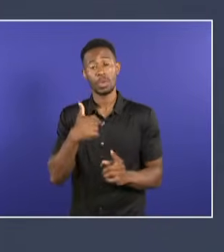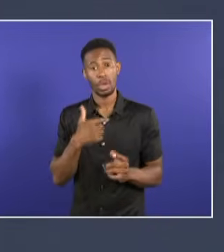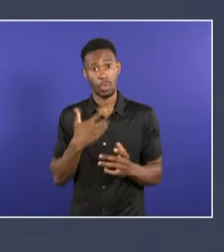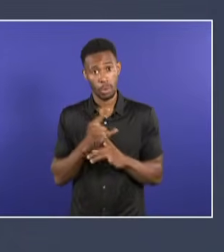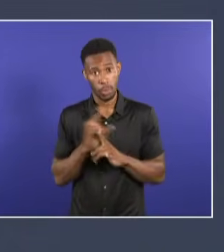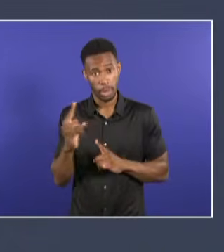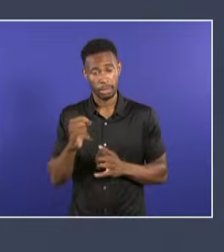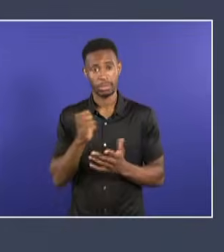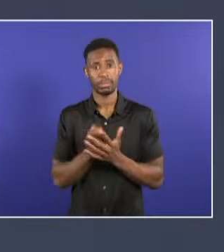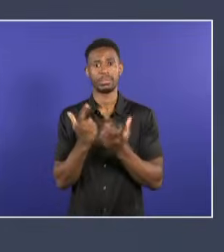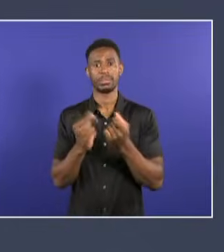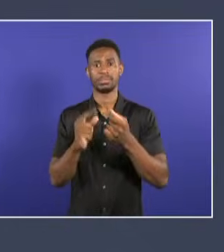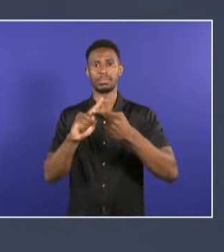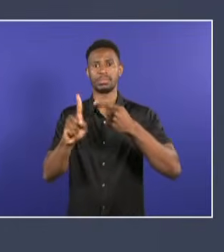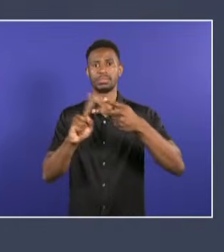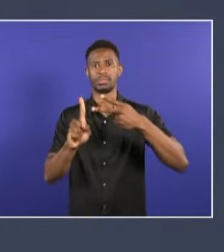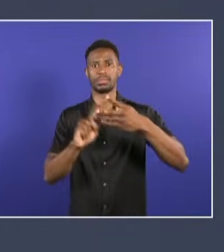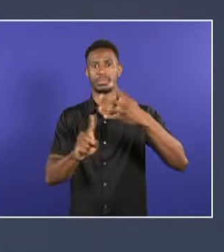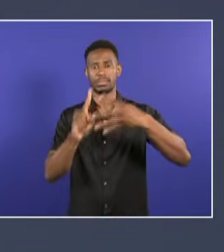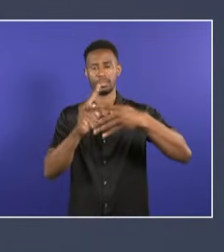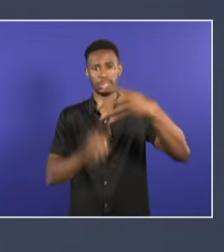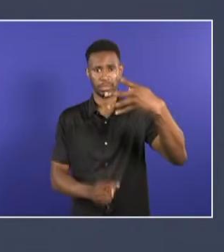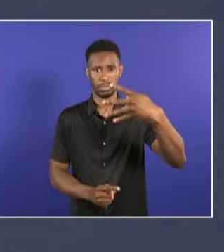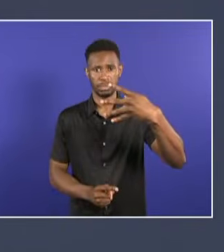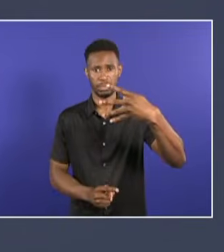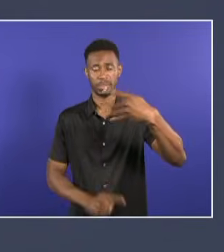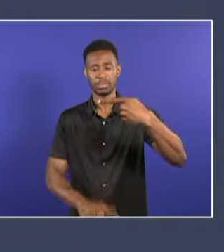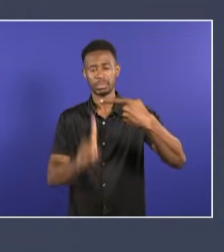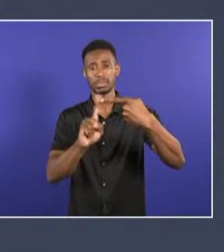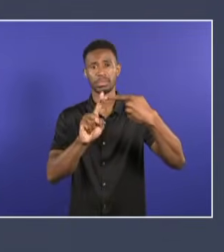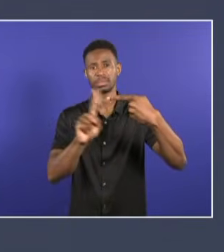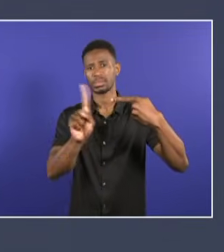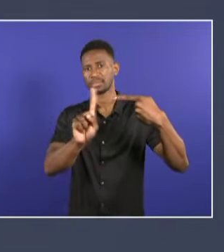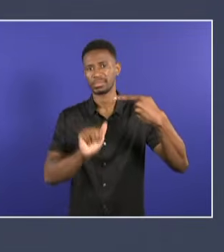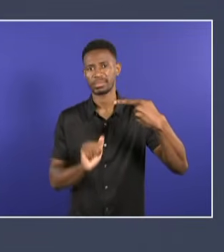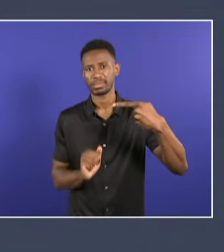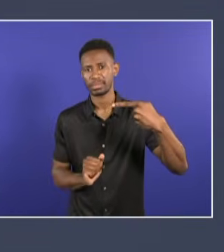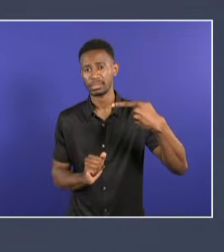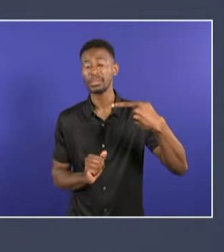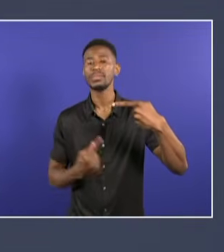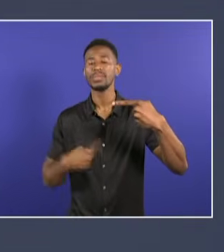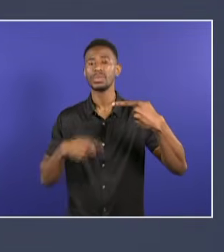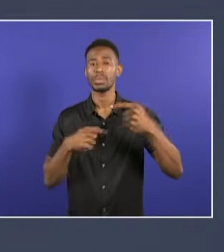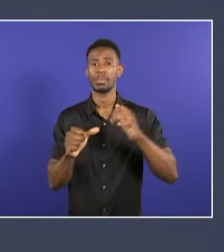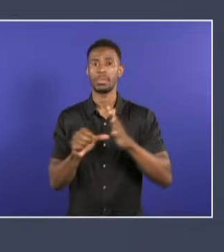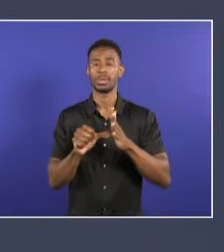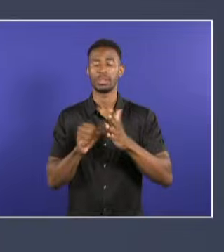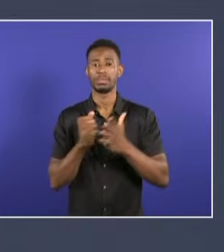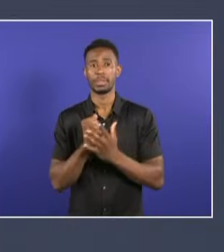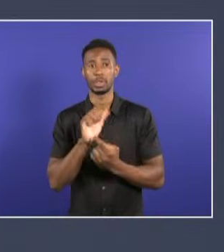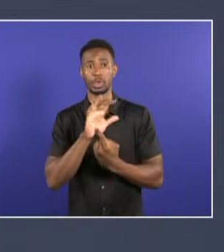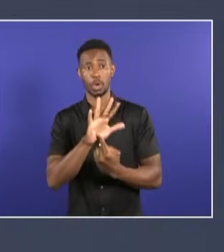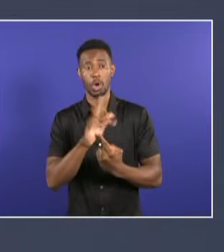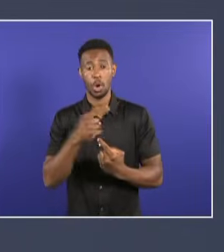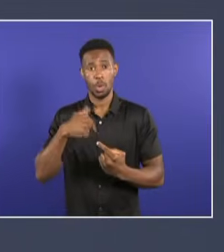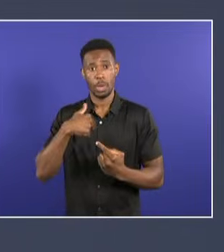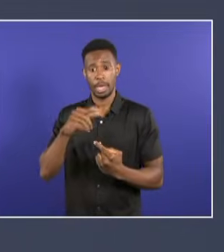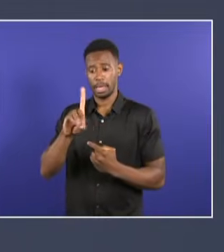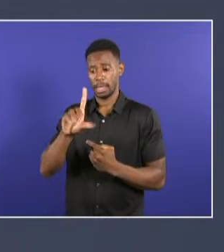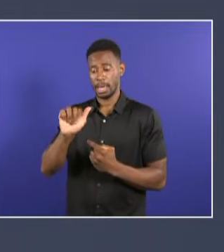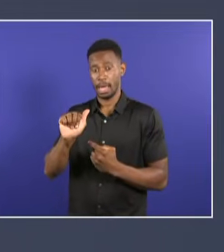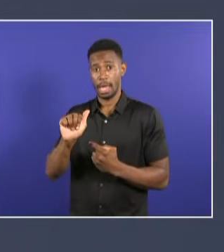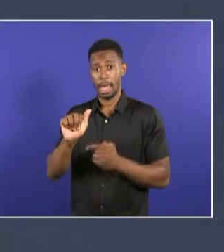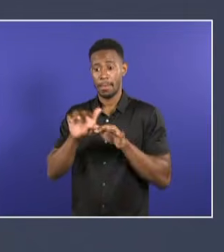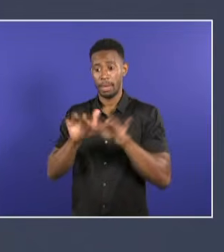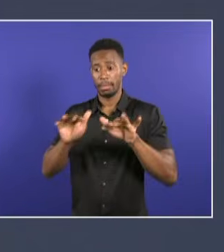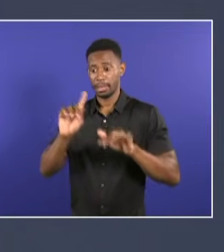things. The first is this: we must continue to show that the DA governs well for